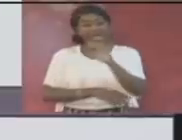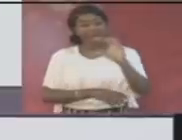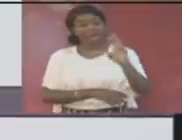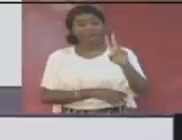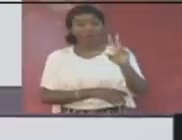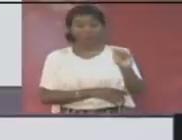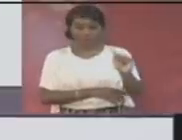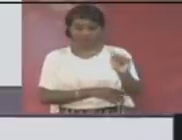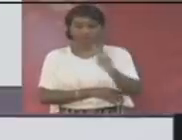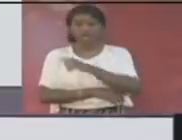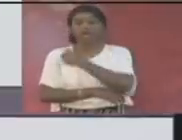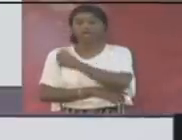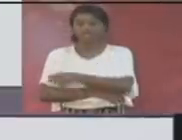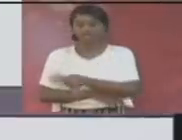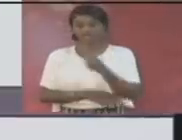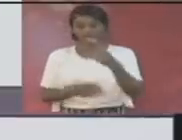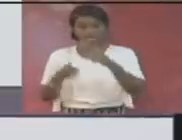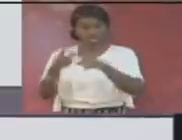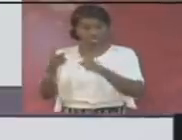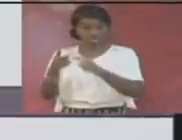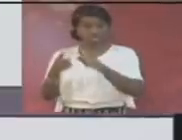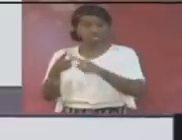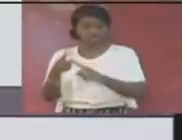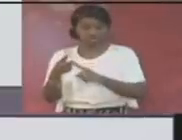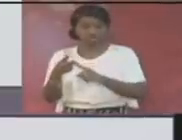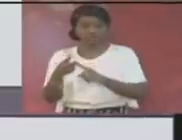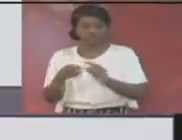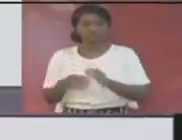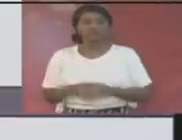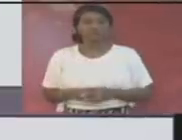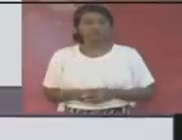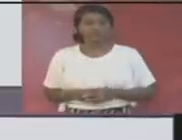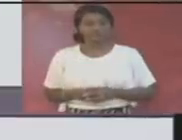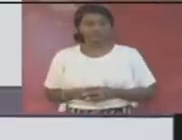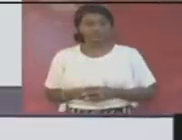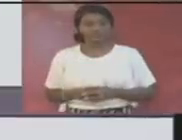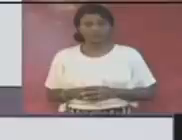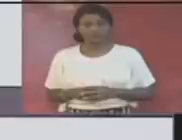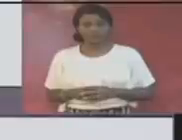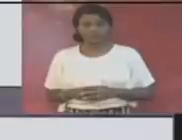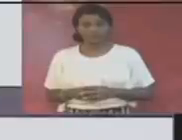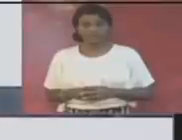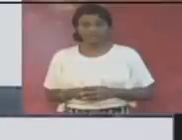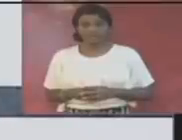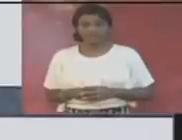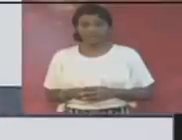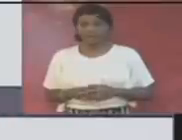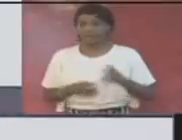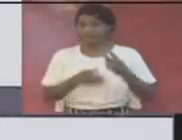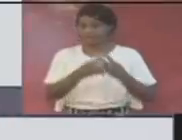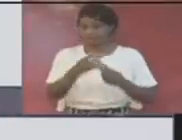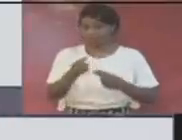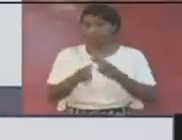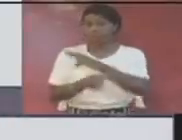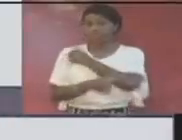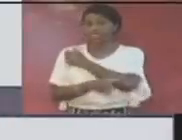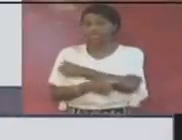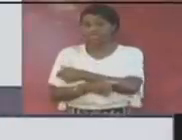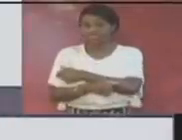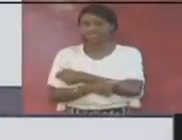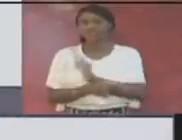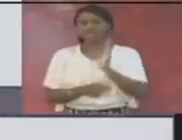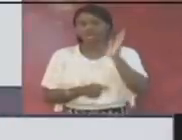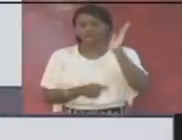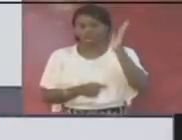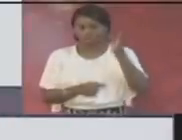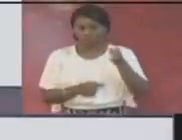and Multi-Training Facility within the North Central Regional Health Authority, that have both been conceptualized to look